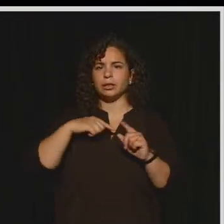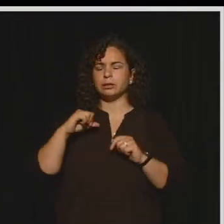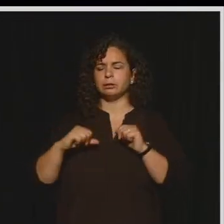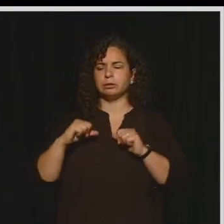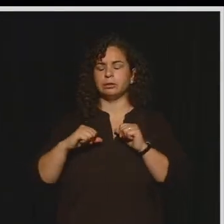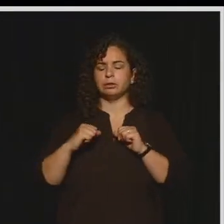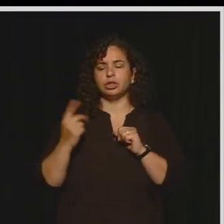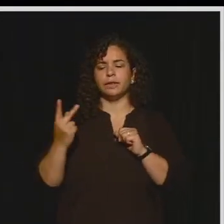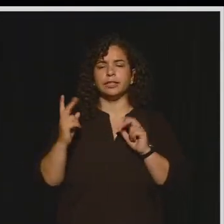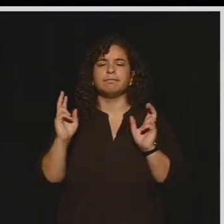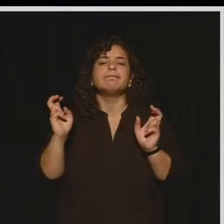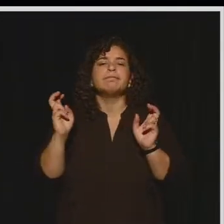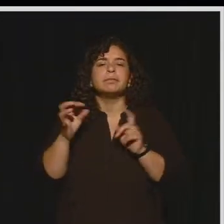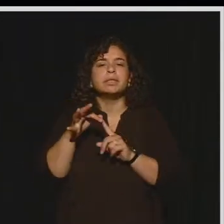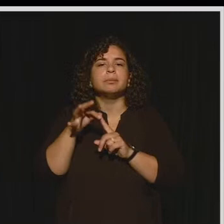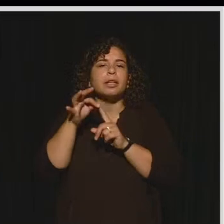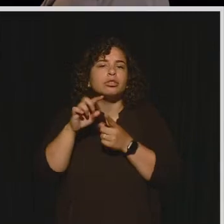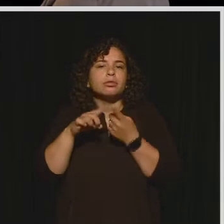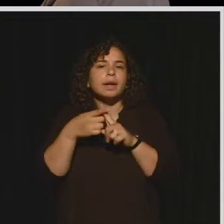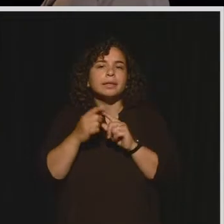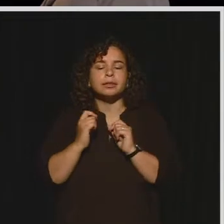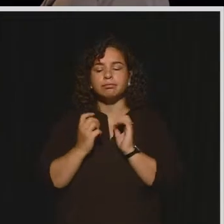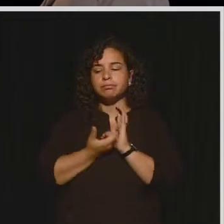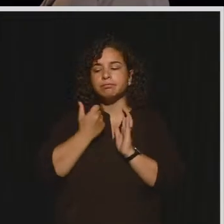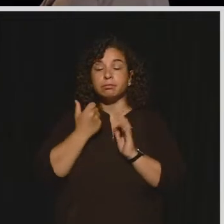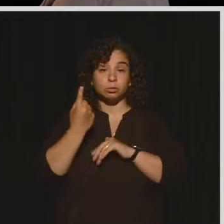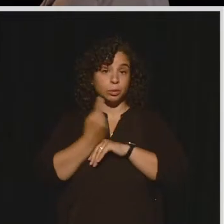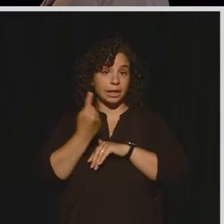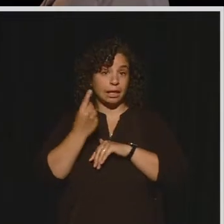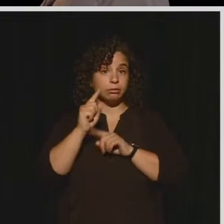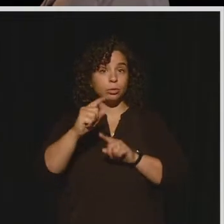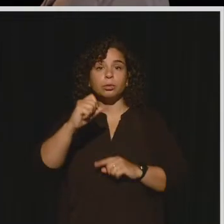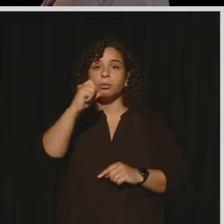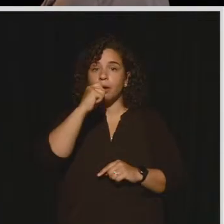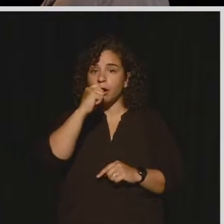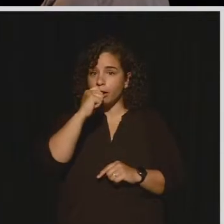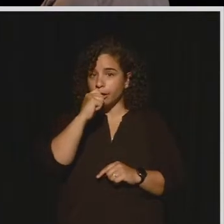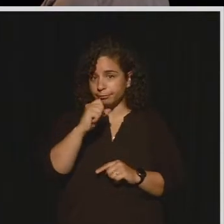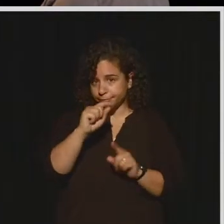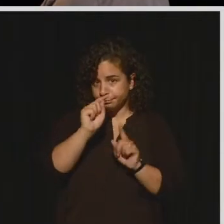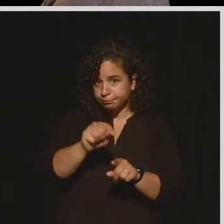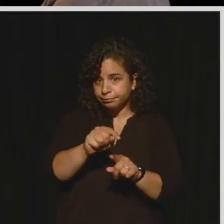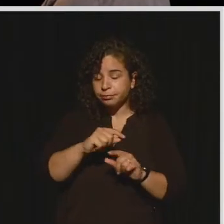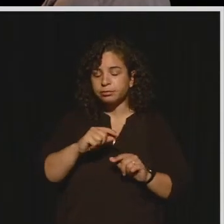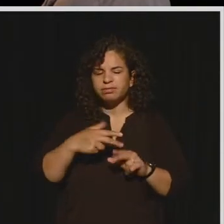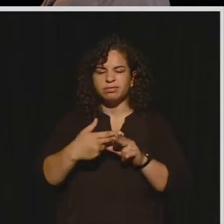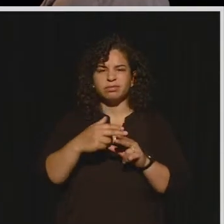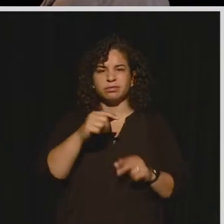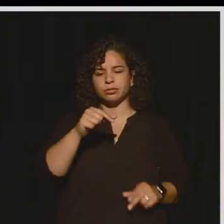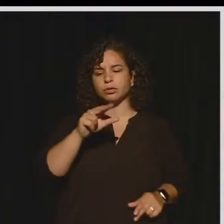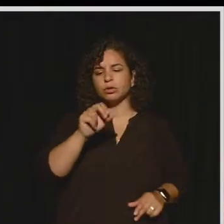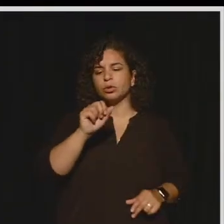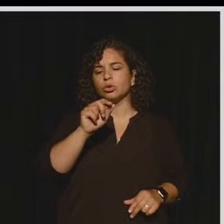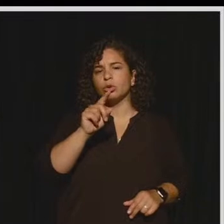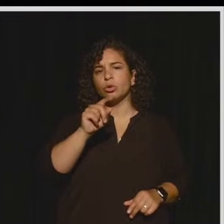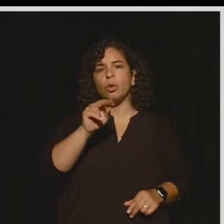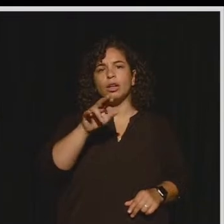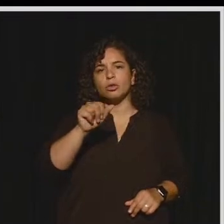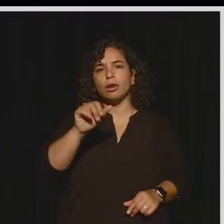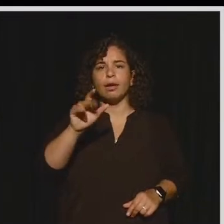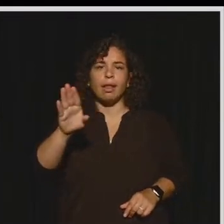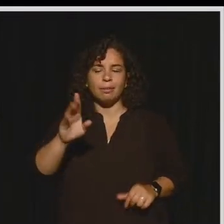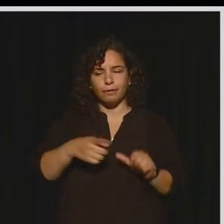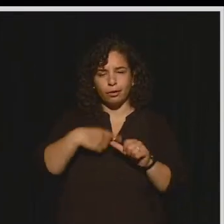to a bar in Vancouver called the Quadra Club. It was our first experience. We came from North Vancouver,